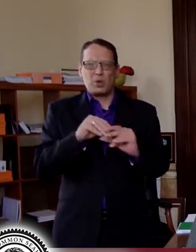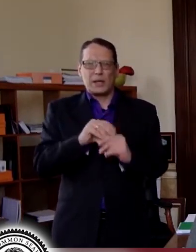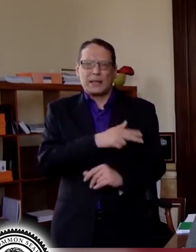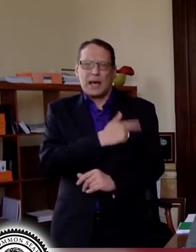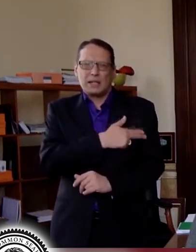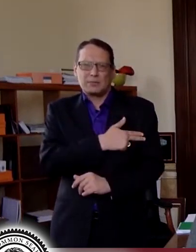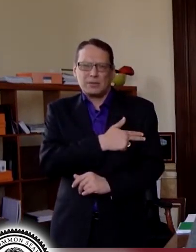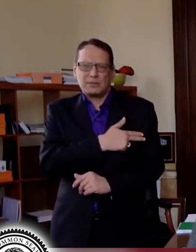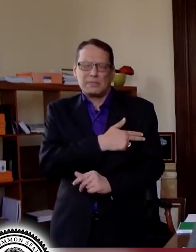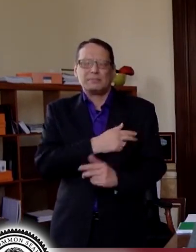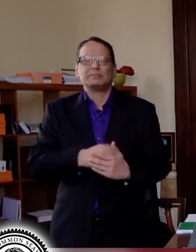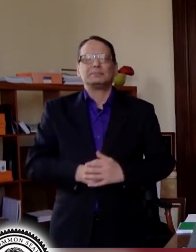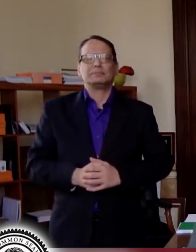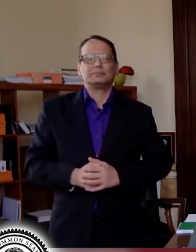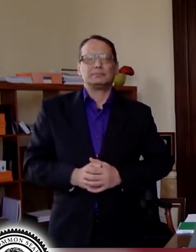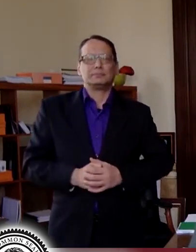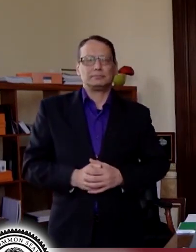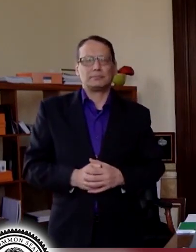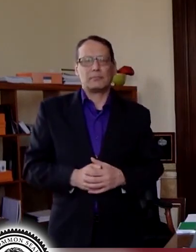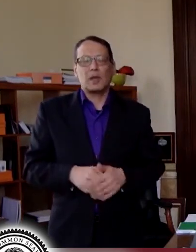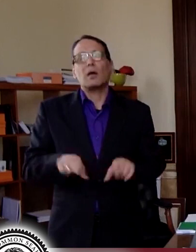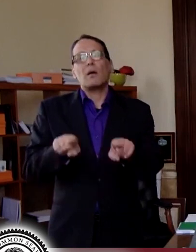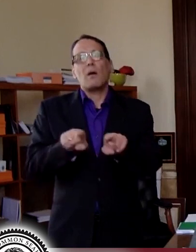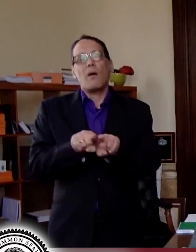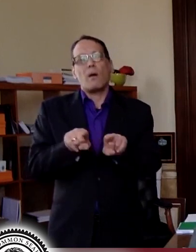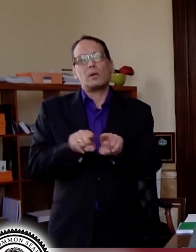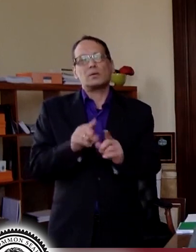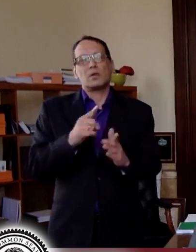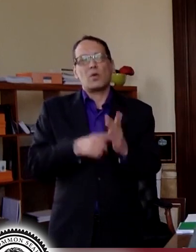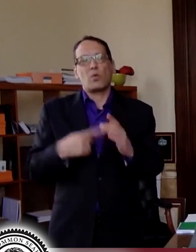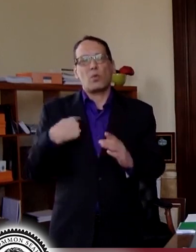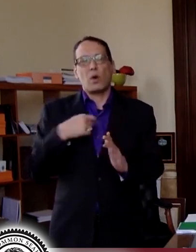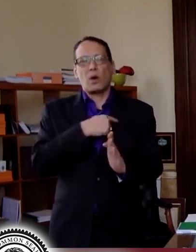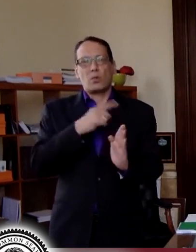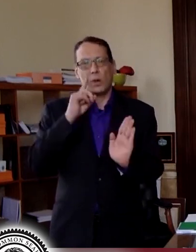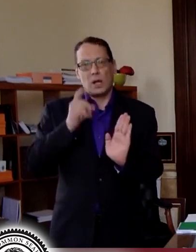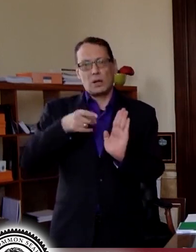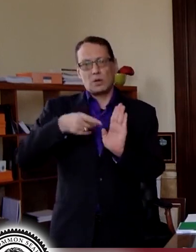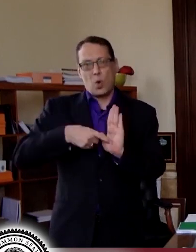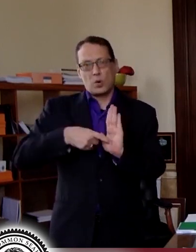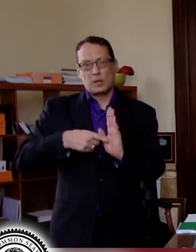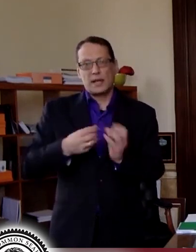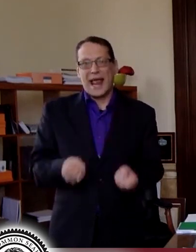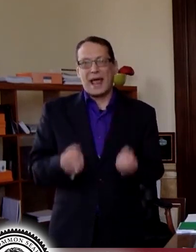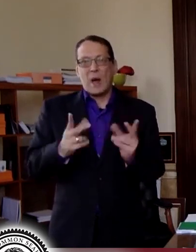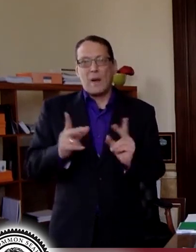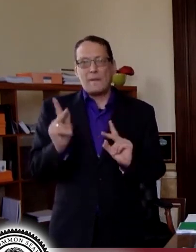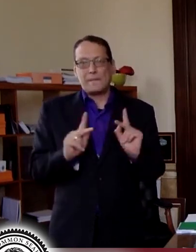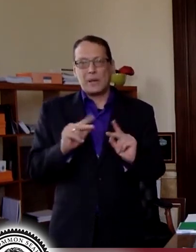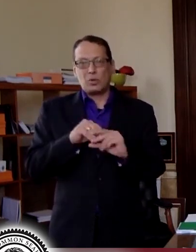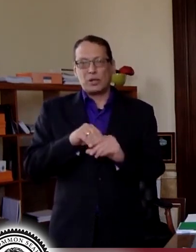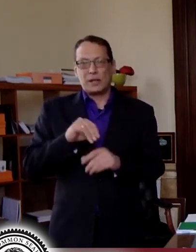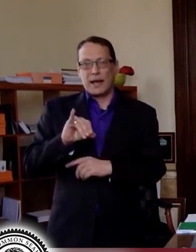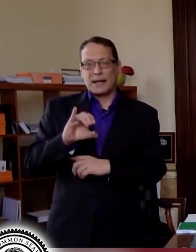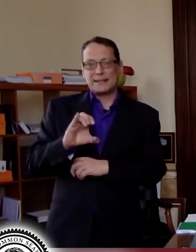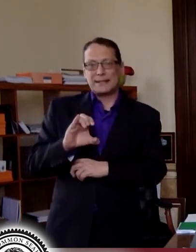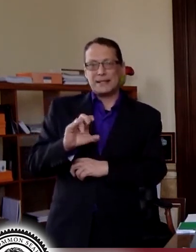terms of number of people hospitalized. The other thing that we're seeing is that the number of people that are in ICU